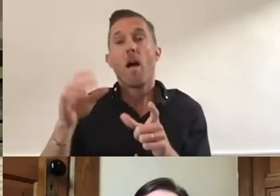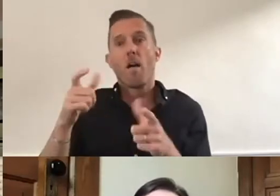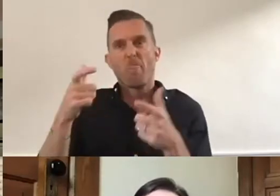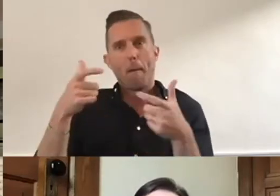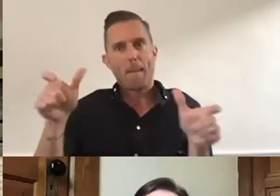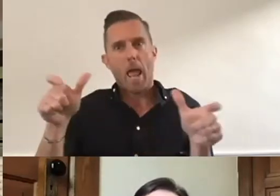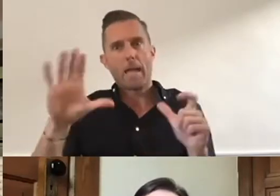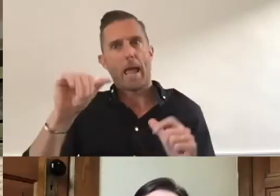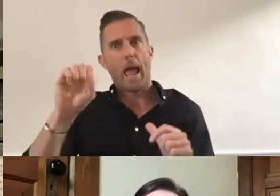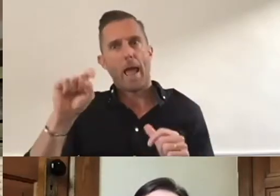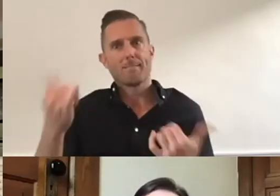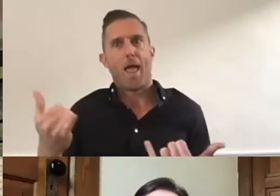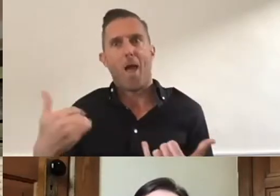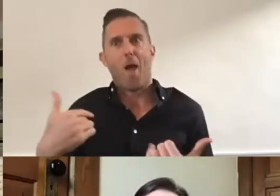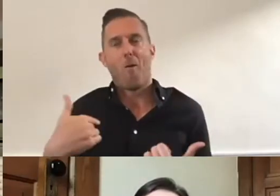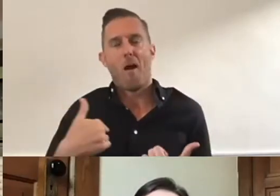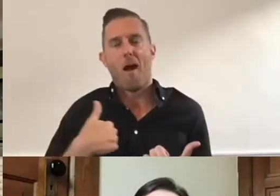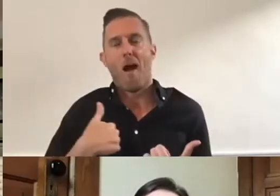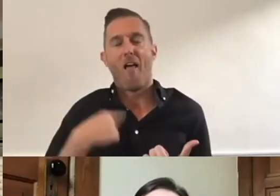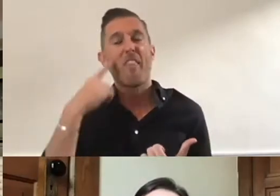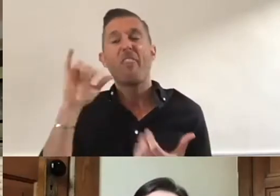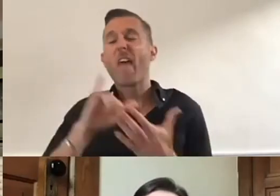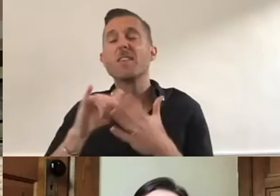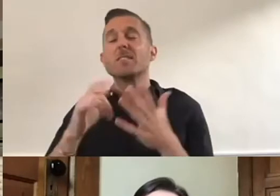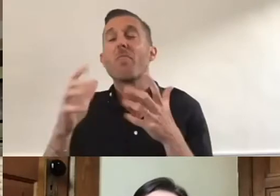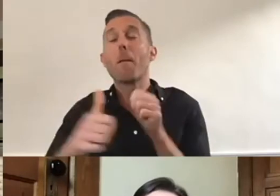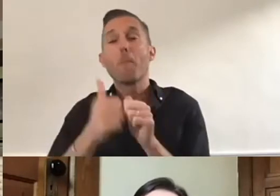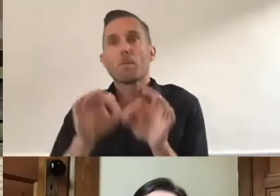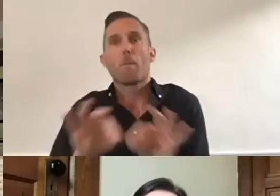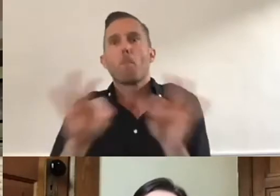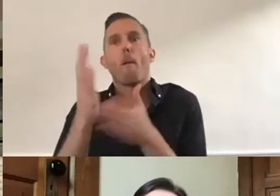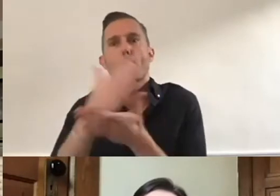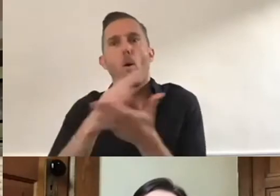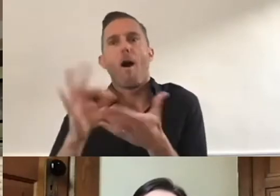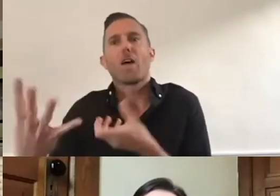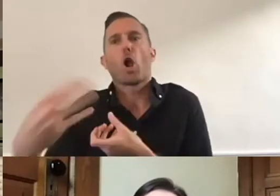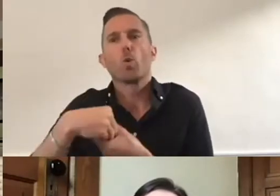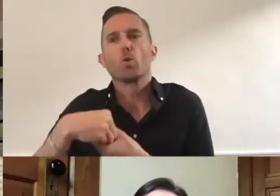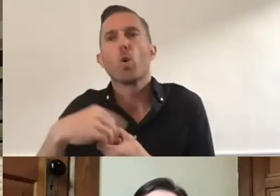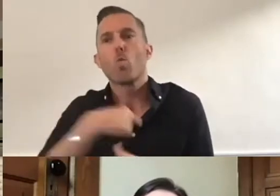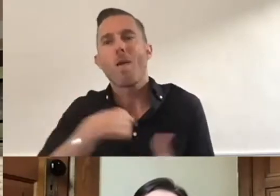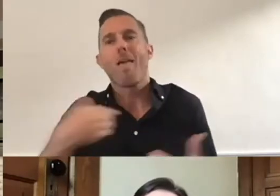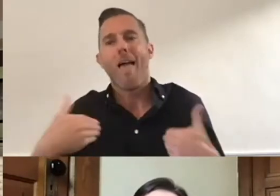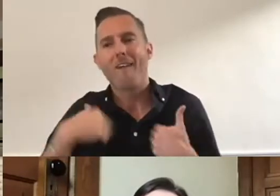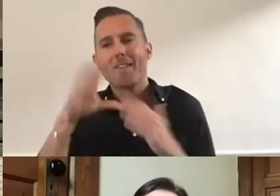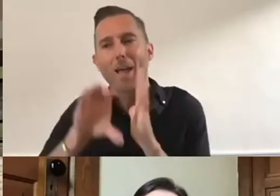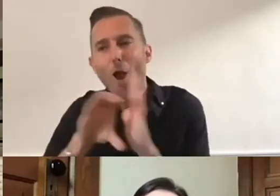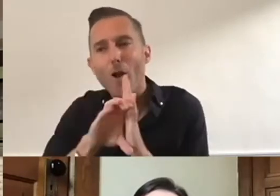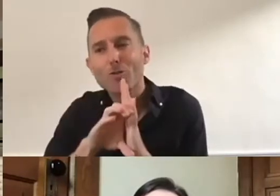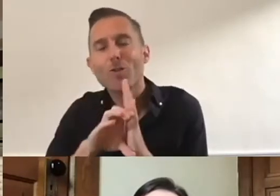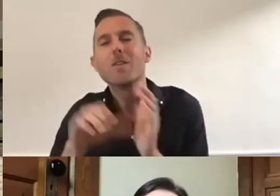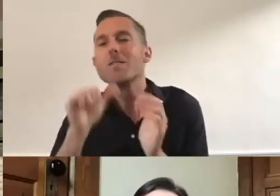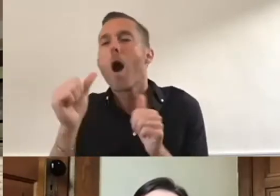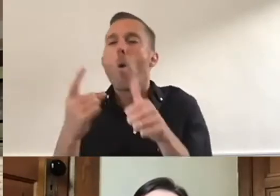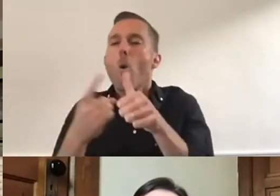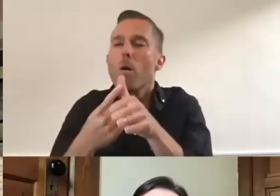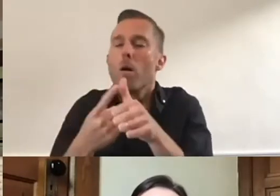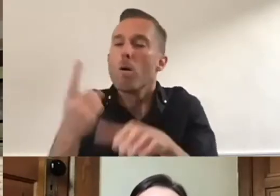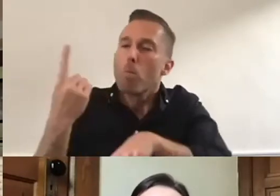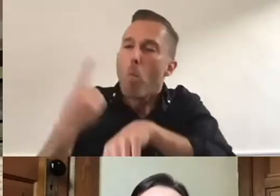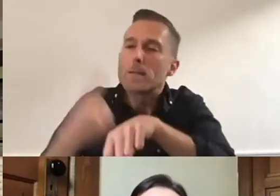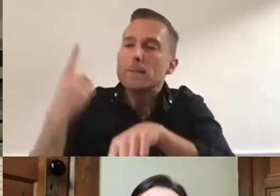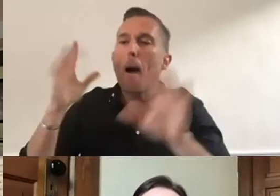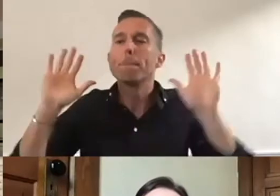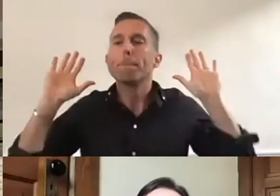I think is the ultimate way of inclusion, where that, we have these characters and it's not just a one-time